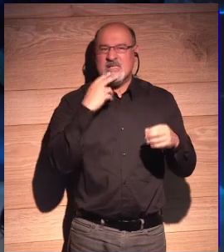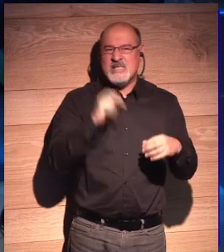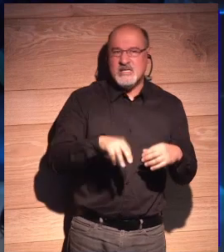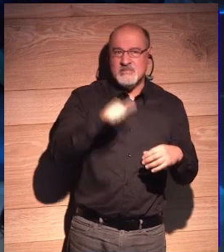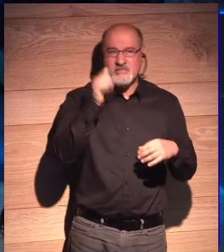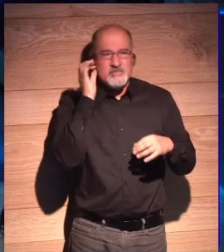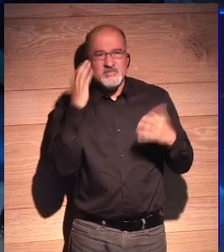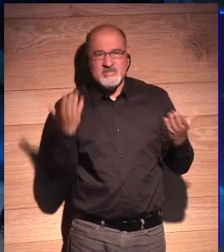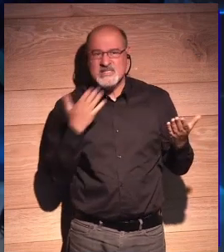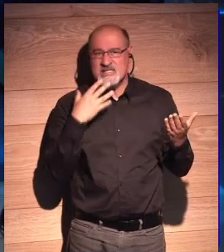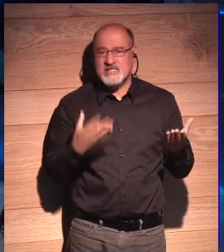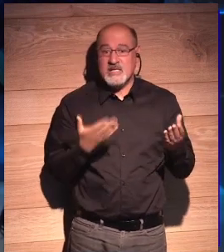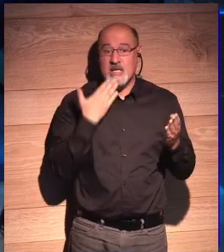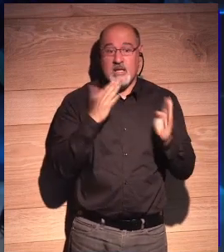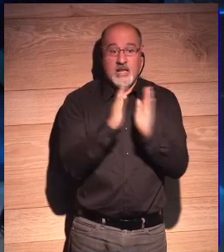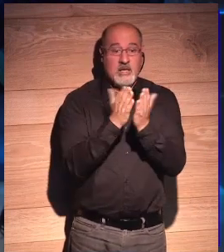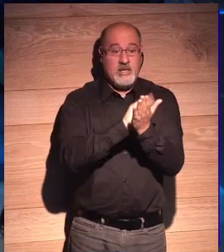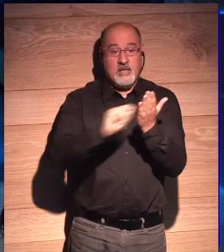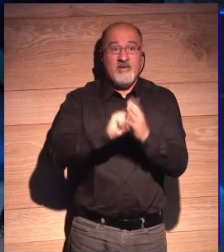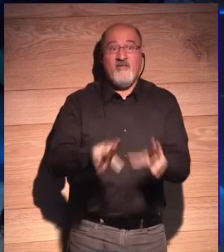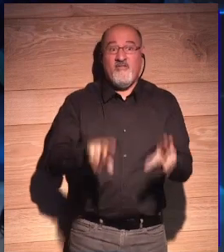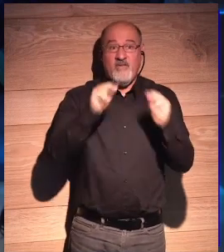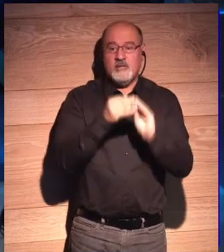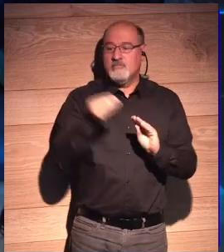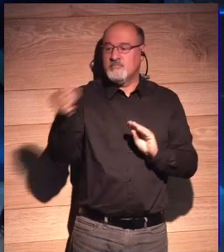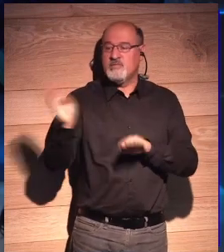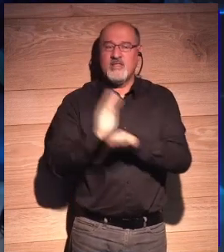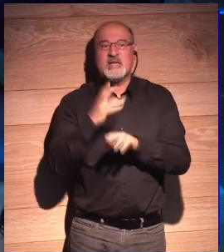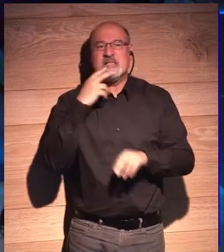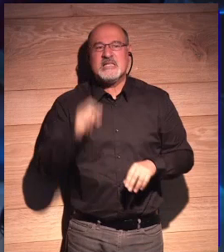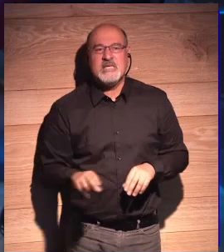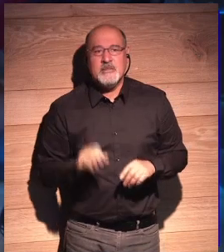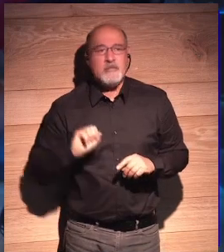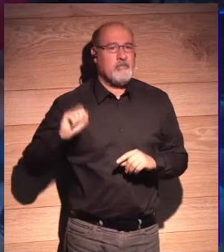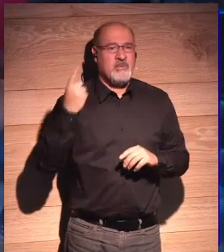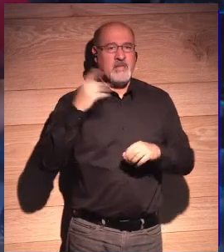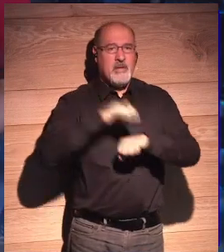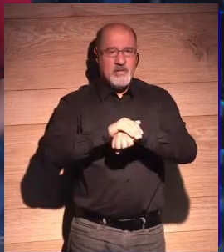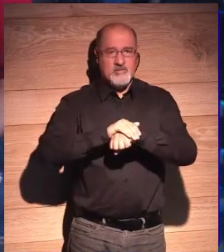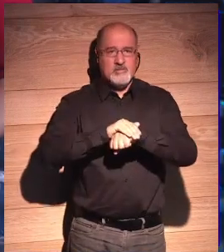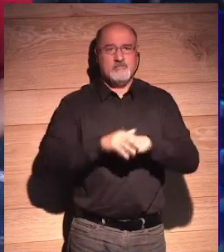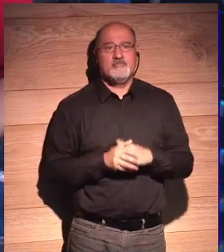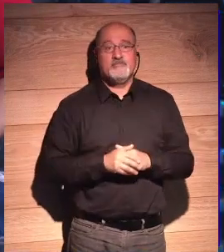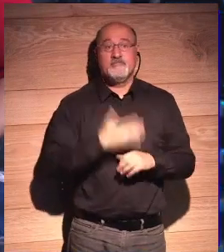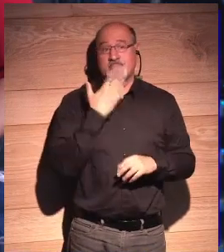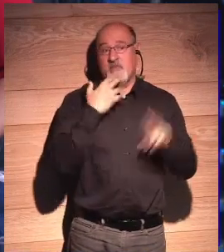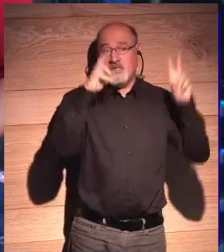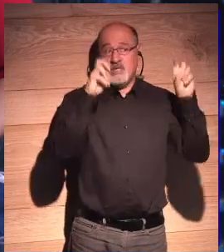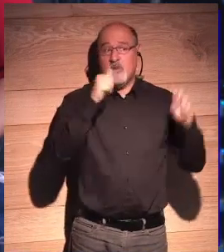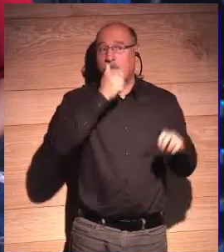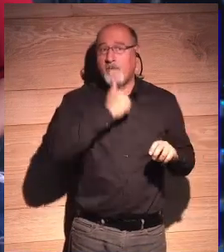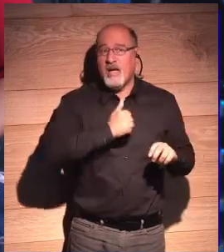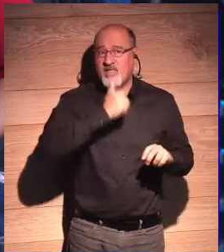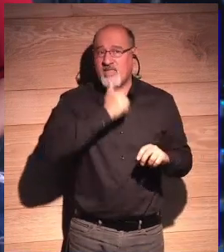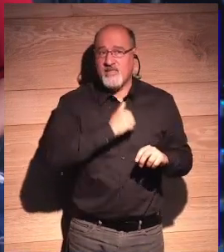first friends who get to read your book after you finish it? Well, for Patience, I had a friend